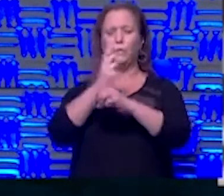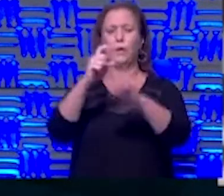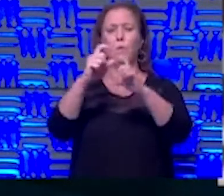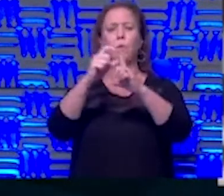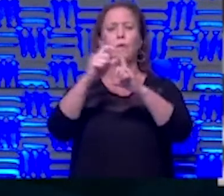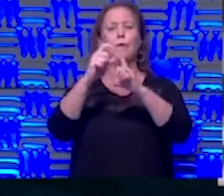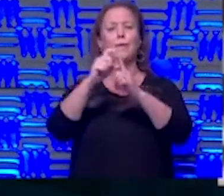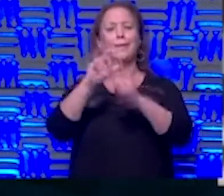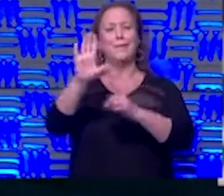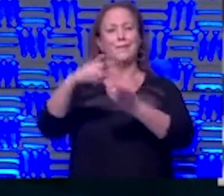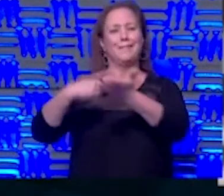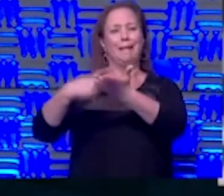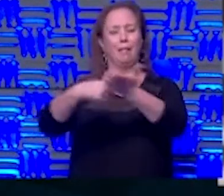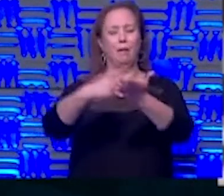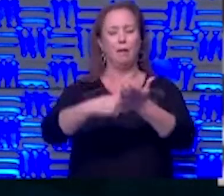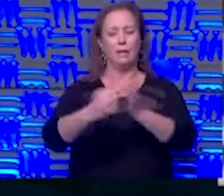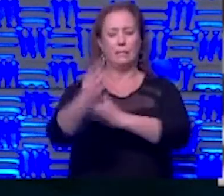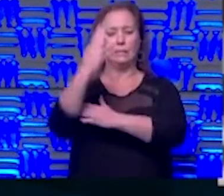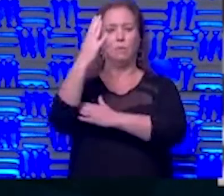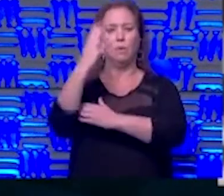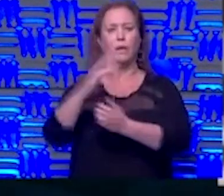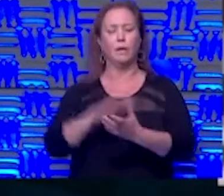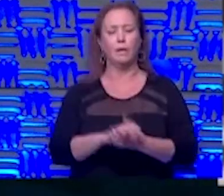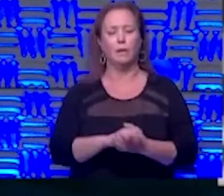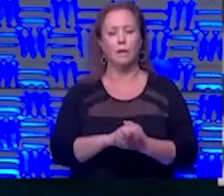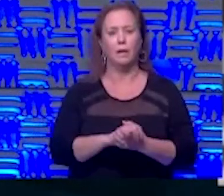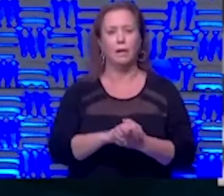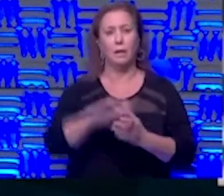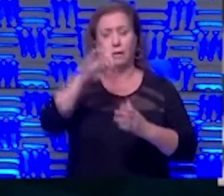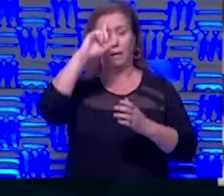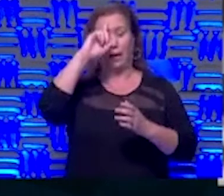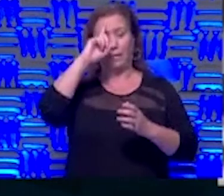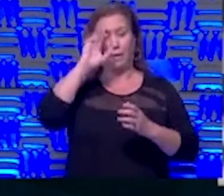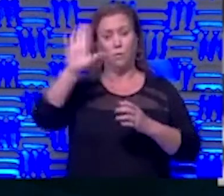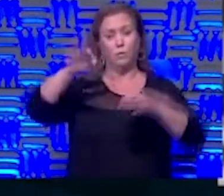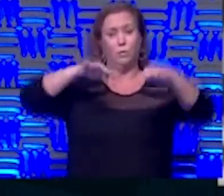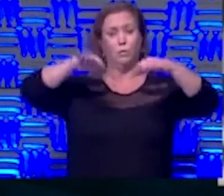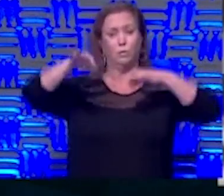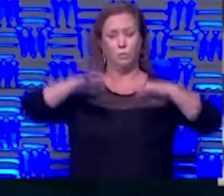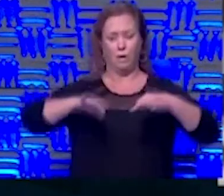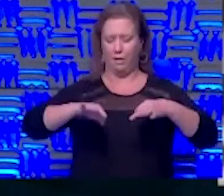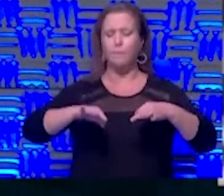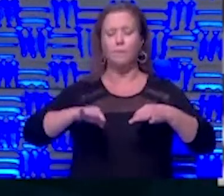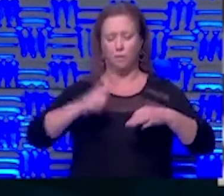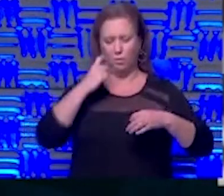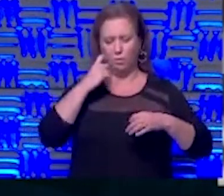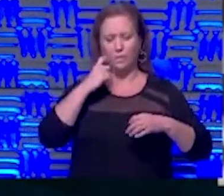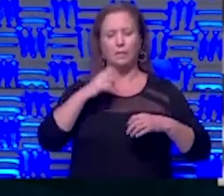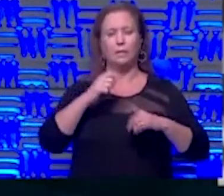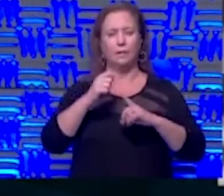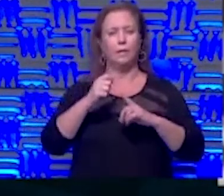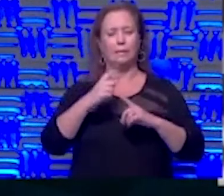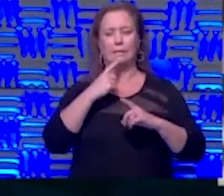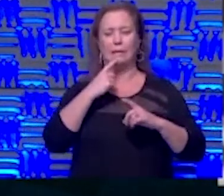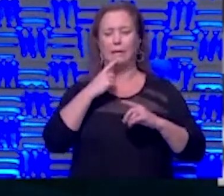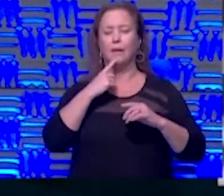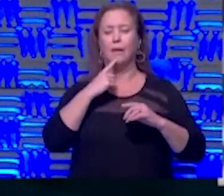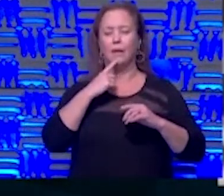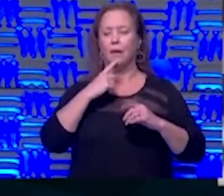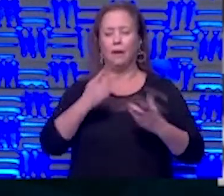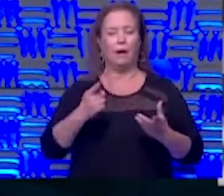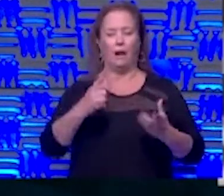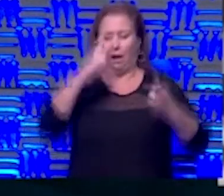morning. I think that what you described is absolutely nothing you said would I